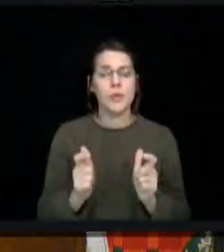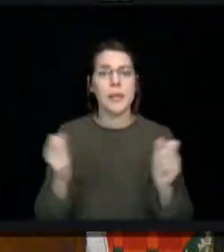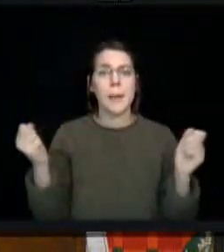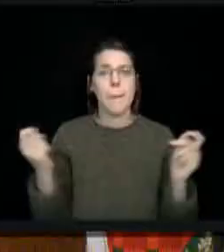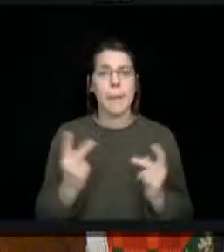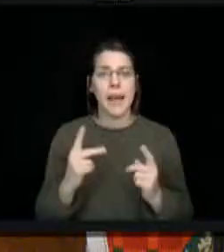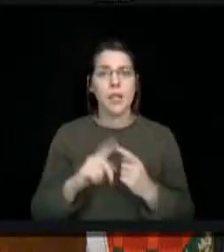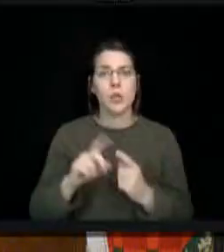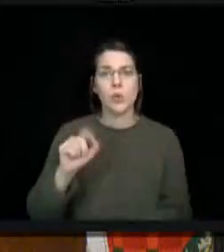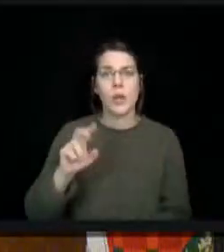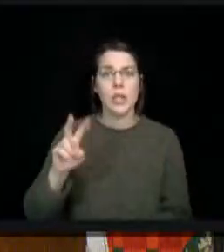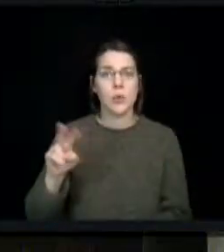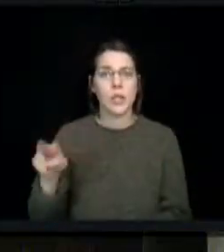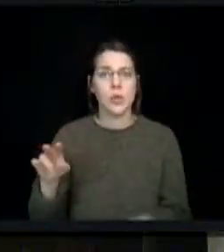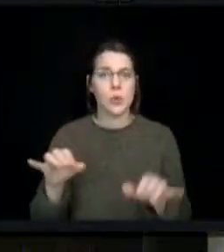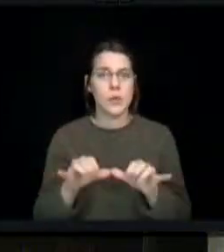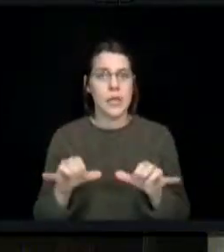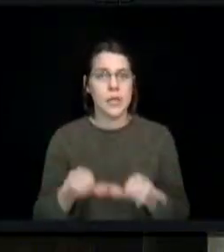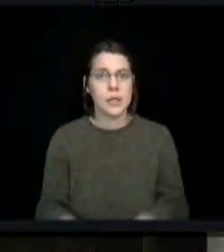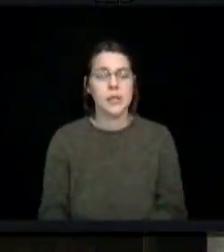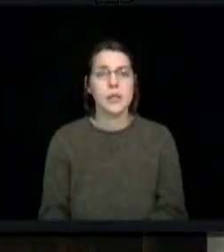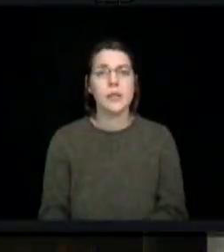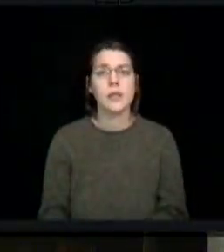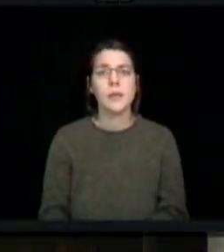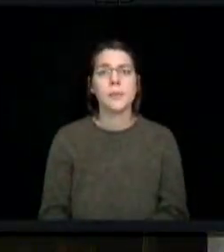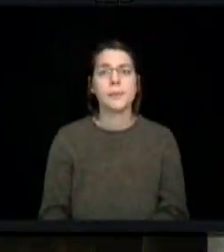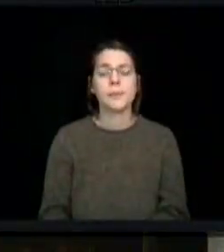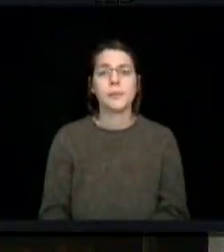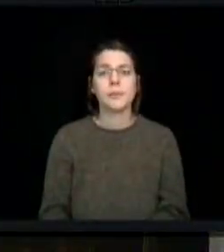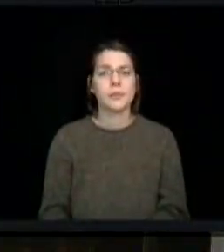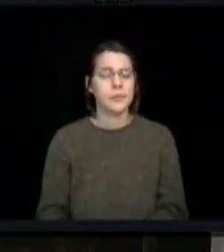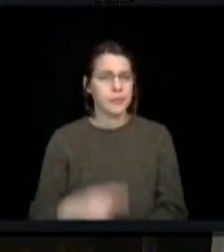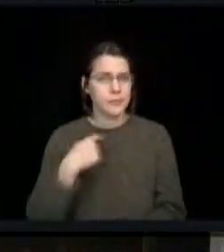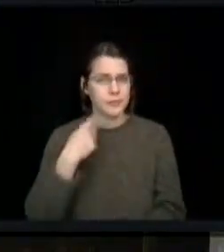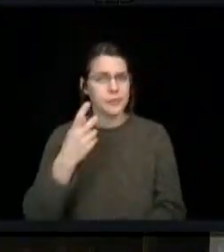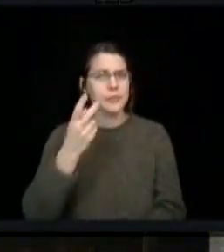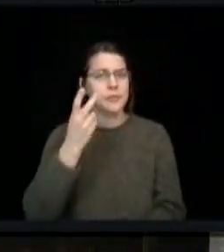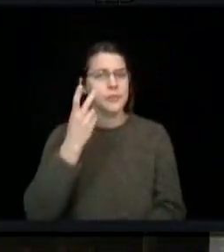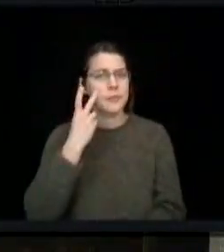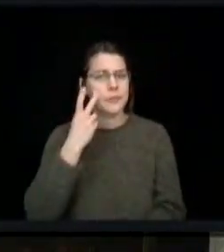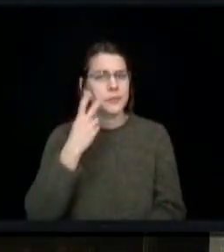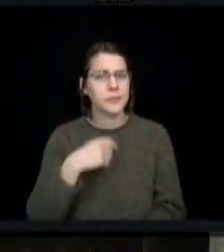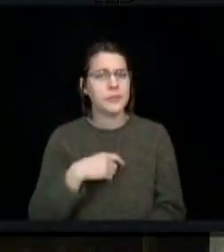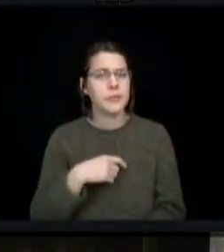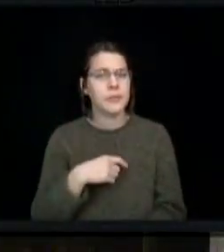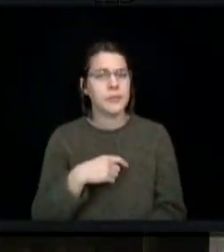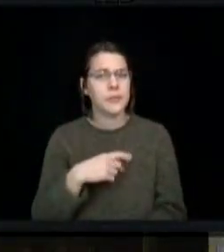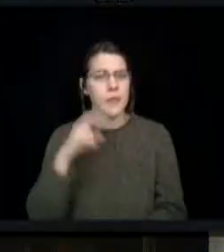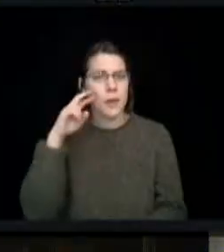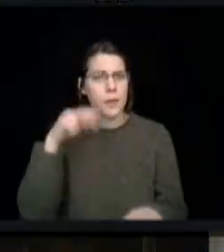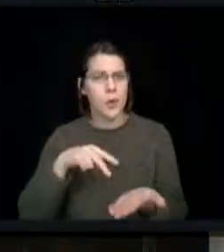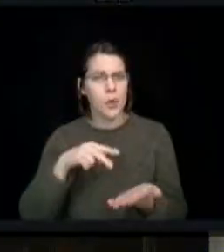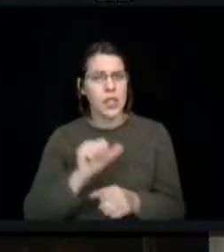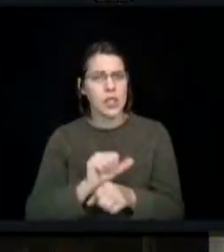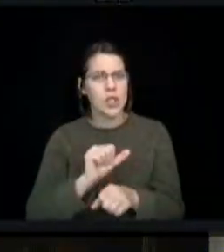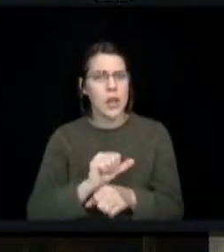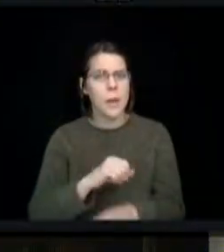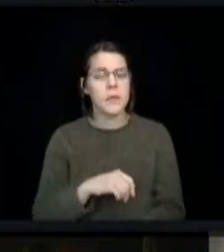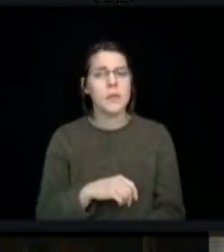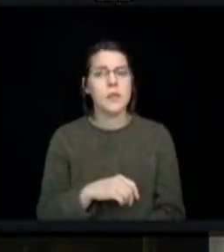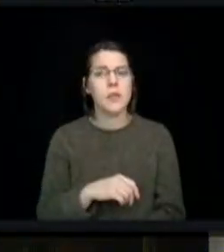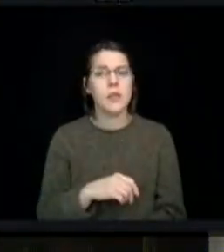22. So I see when you look at the jobs, why does